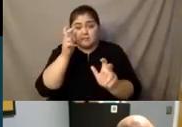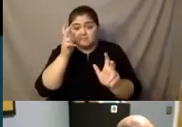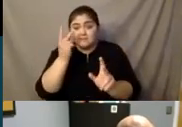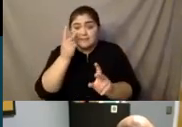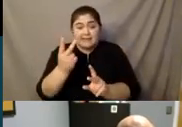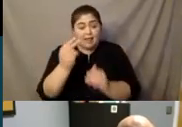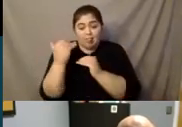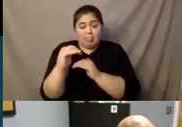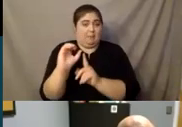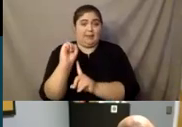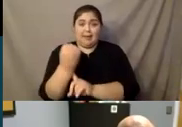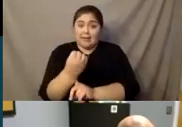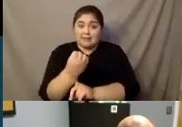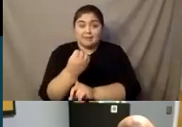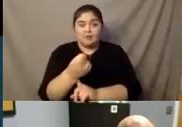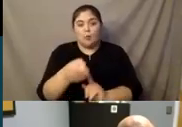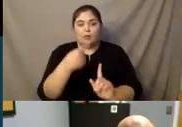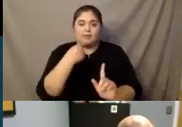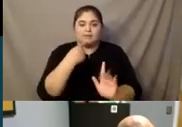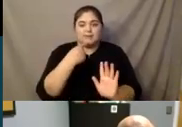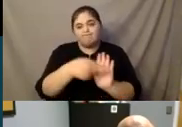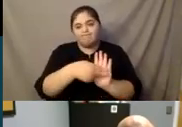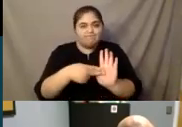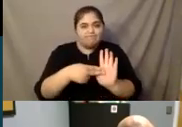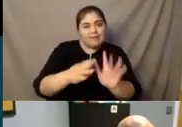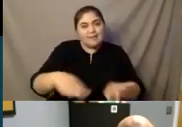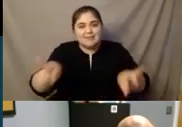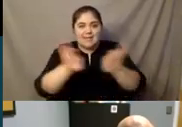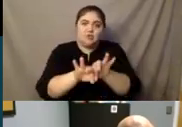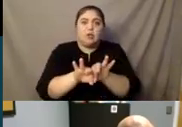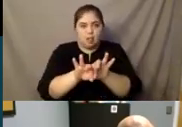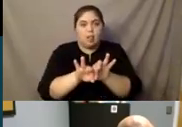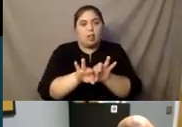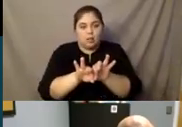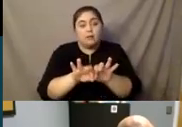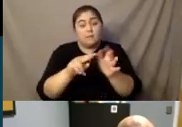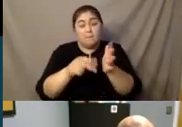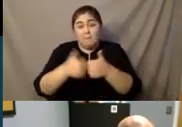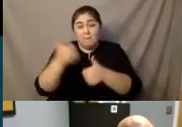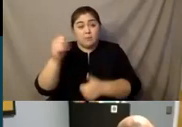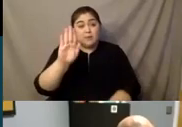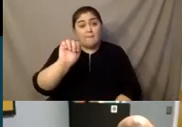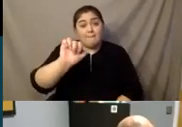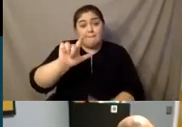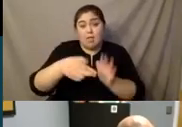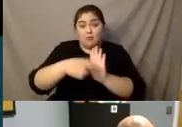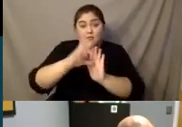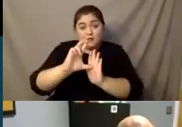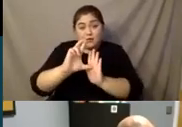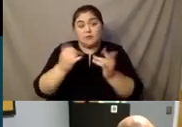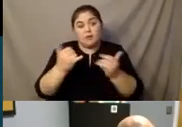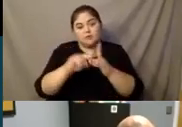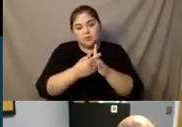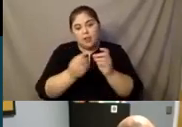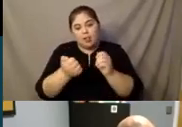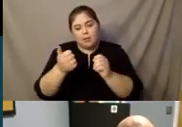cases and what they've deemed to be essential matters, which generally most of it is bail reviews. We're expanding a little bit now,